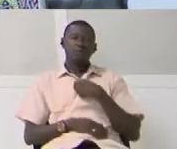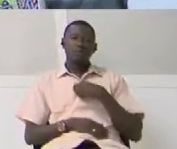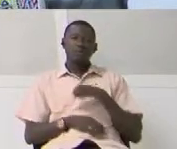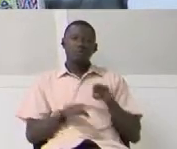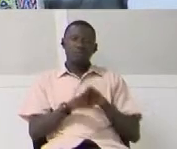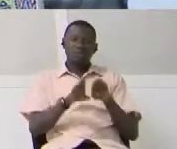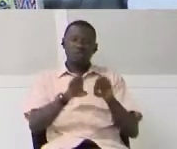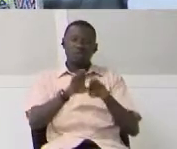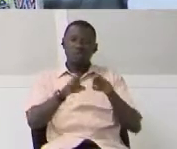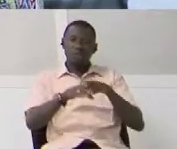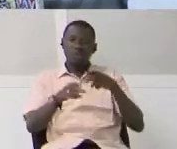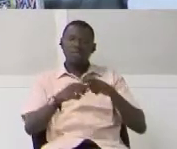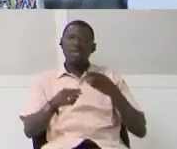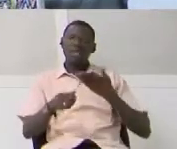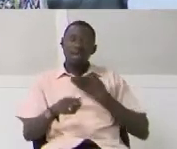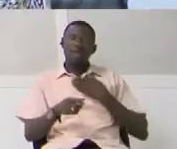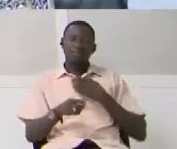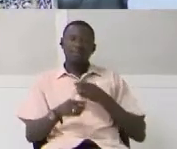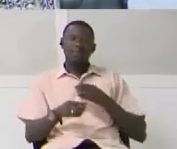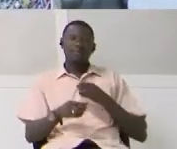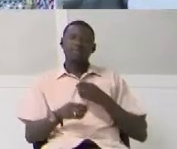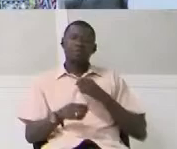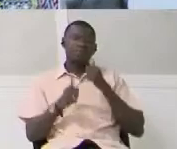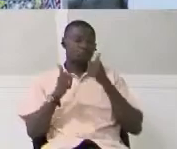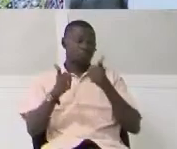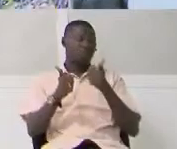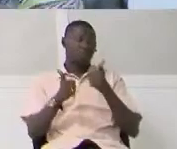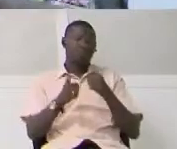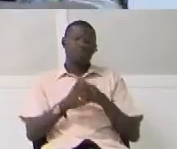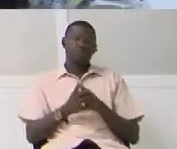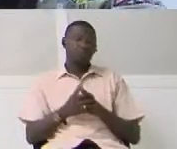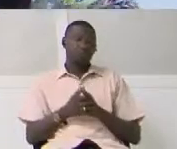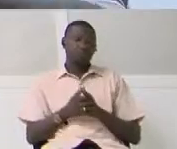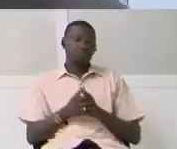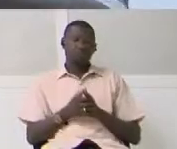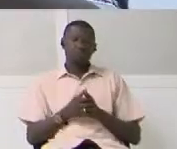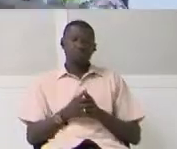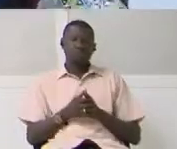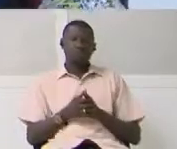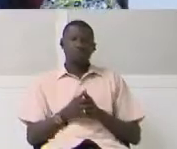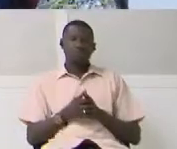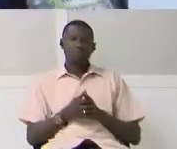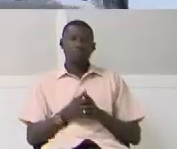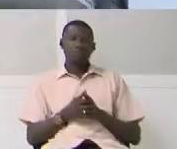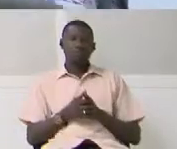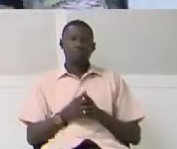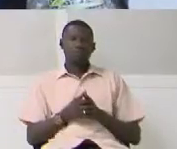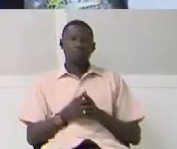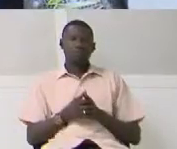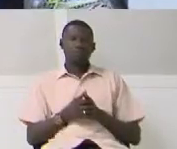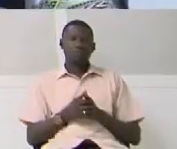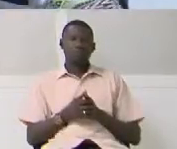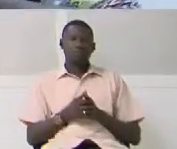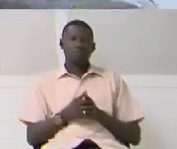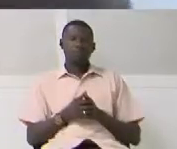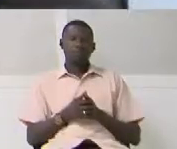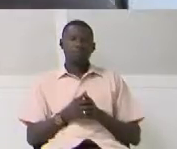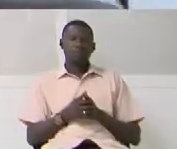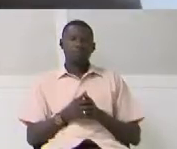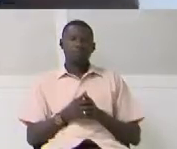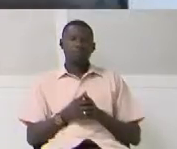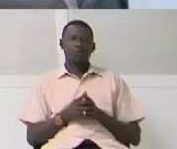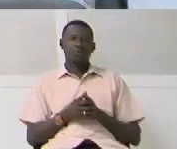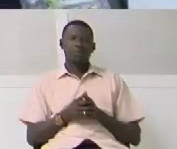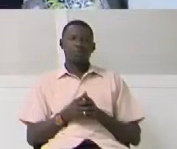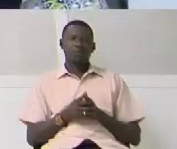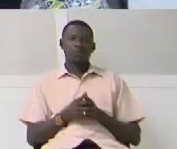the interlocking slabs have an advantage. So anything, any development, danko muna gigene, definitely